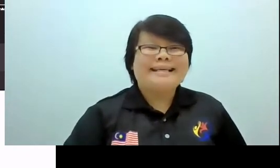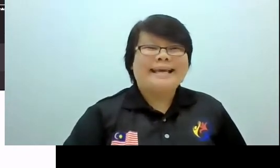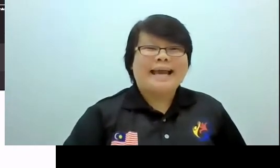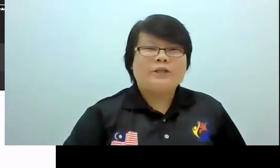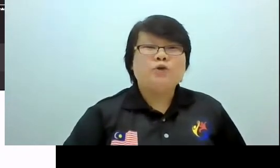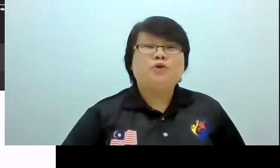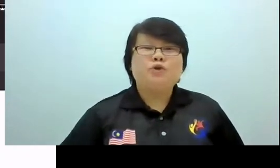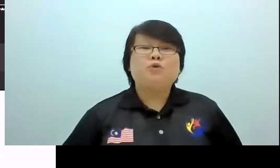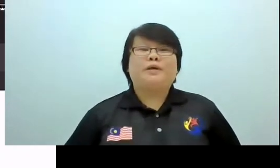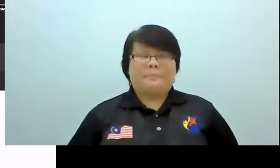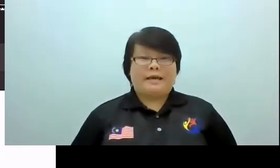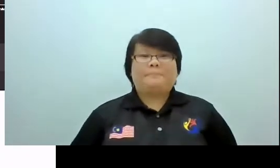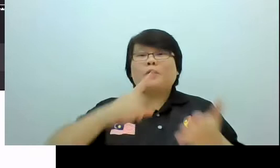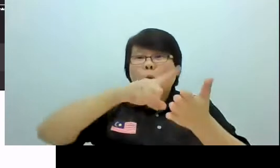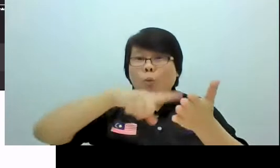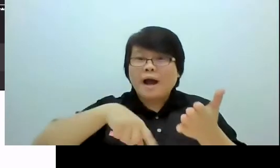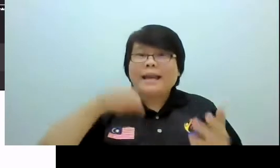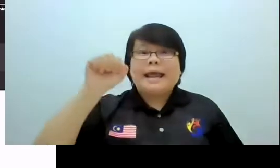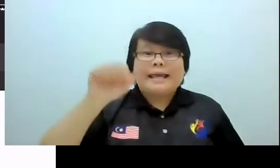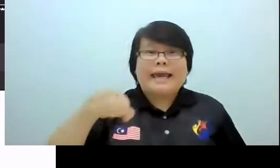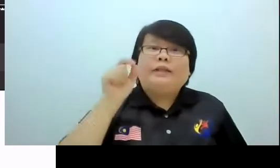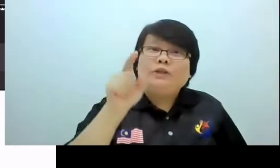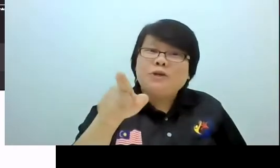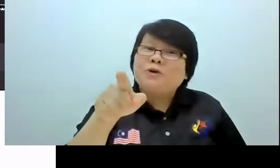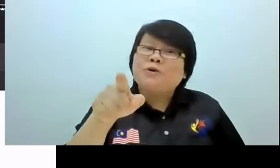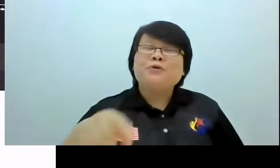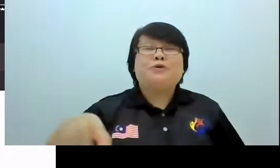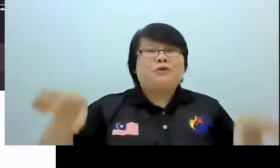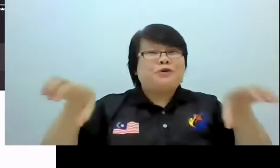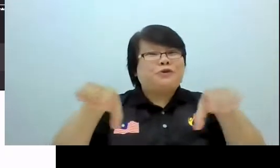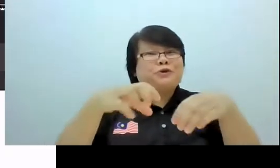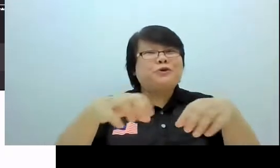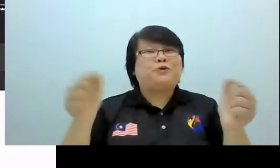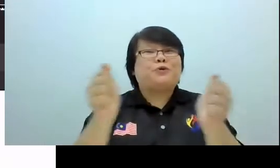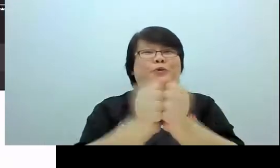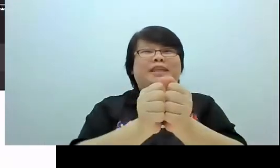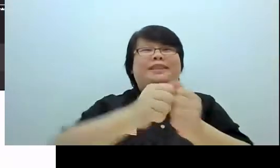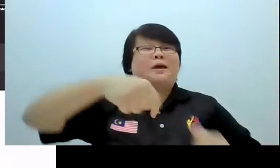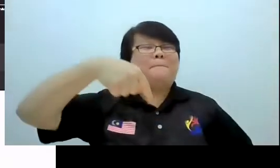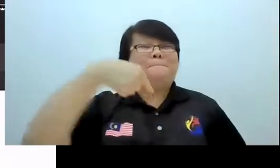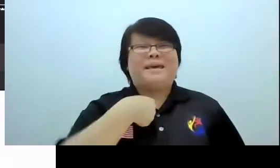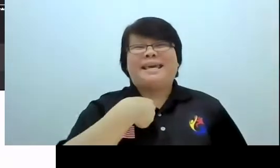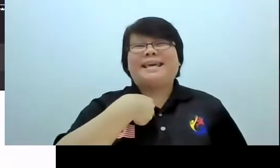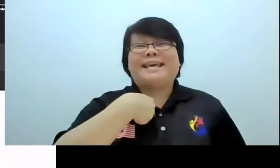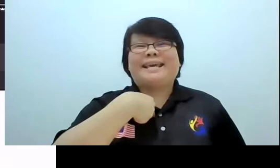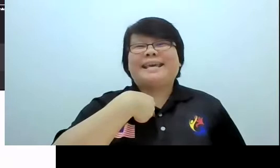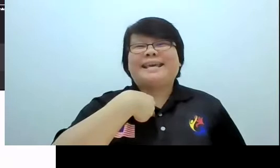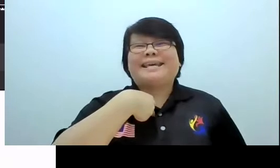What can you do with me? What can you do with